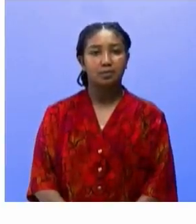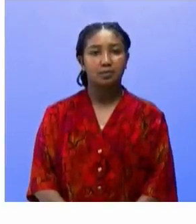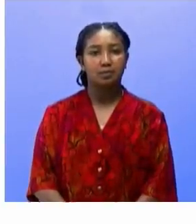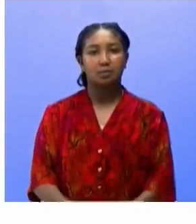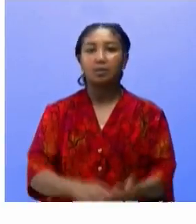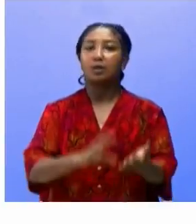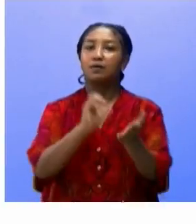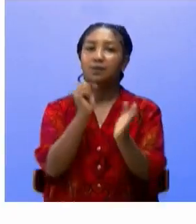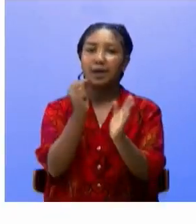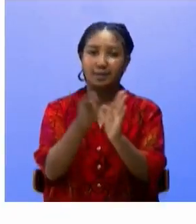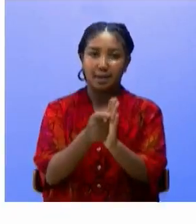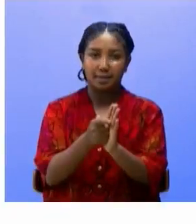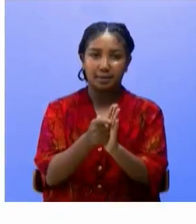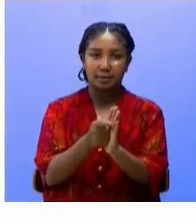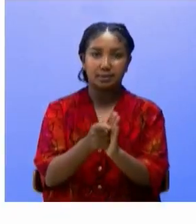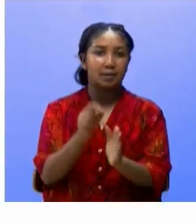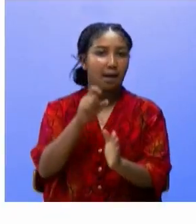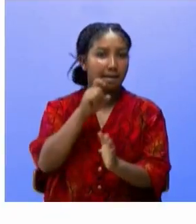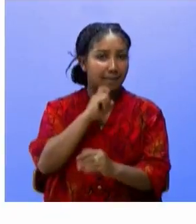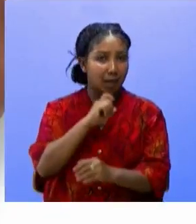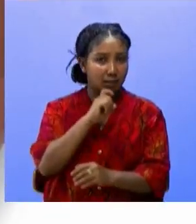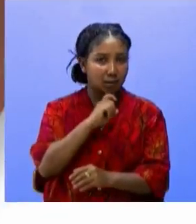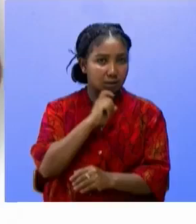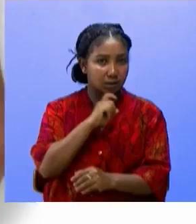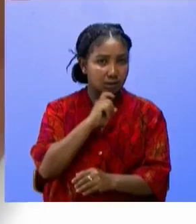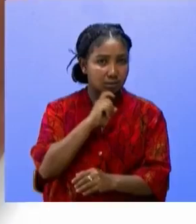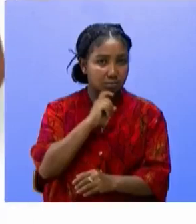For example, plastic